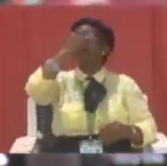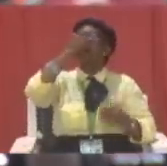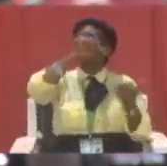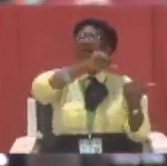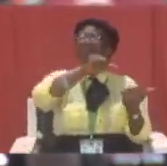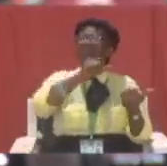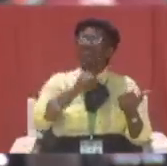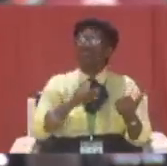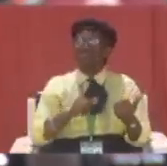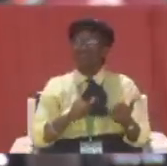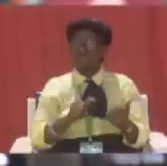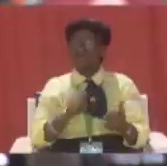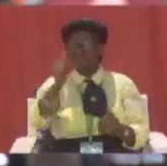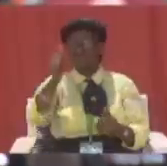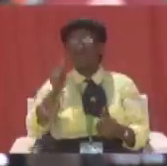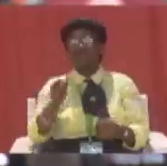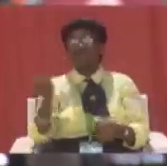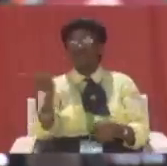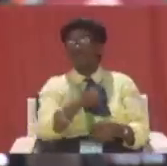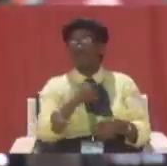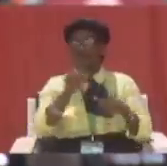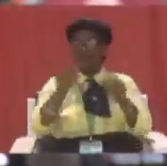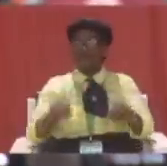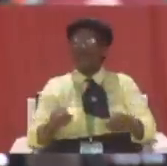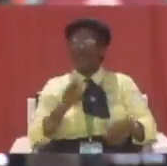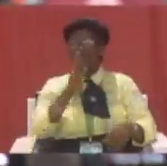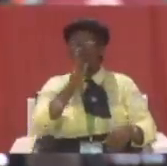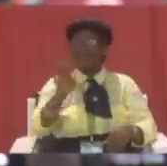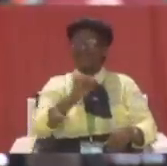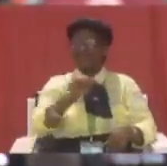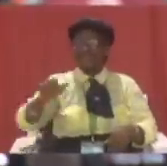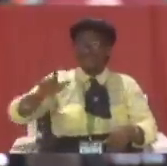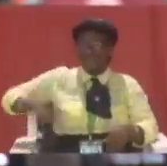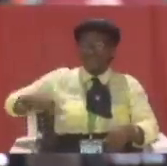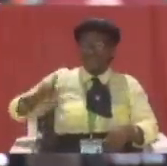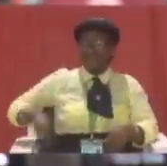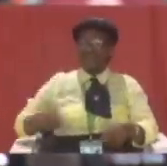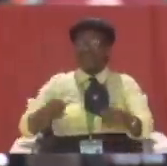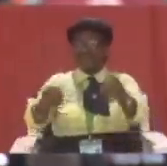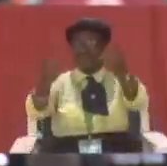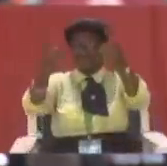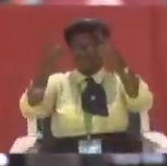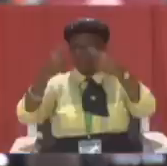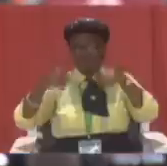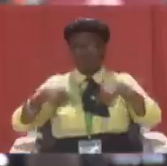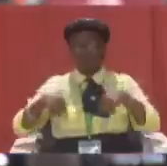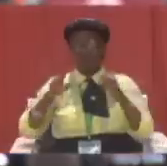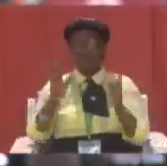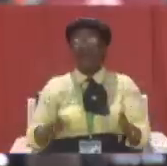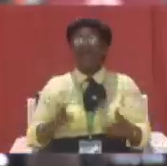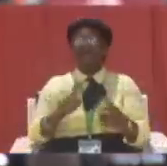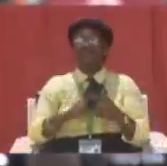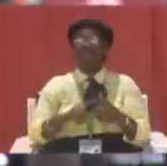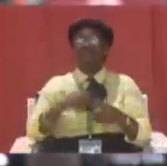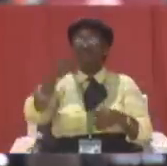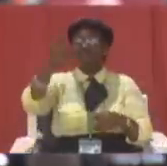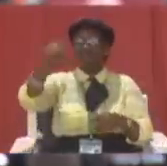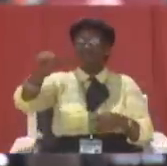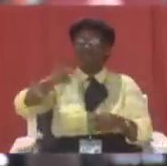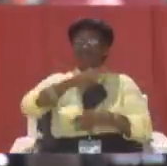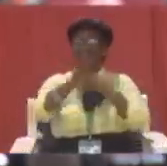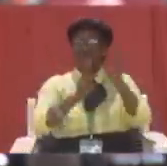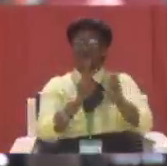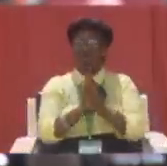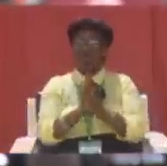You can be a latecomer, I mean, to the world. That does